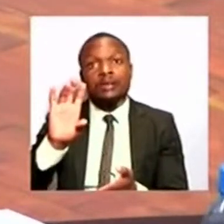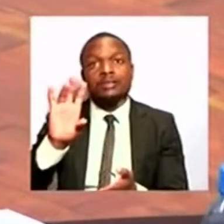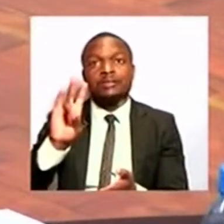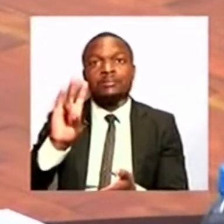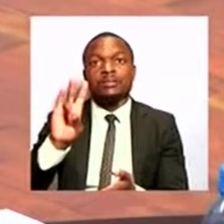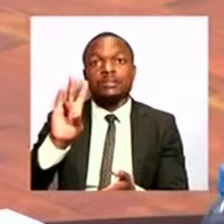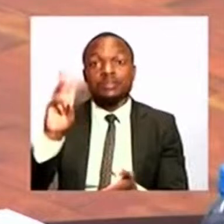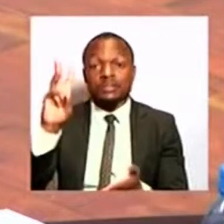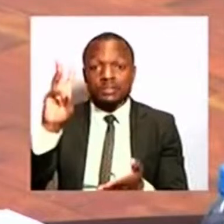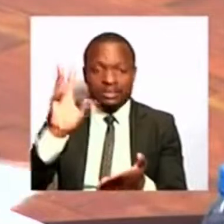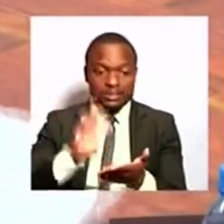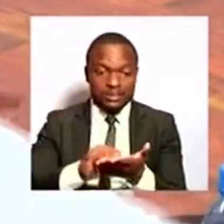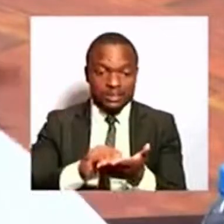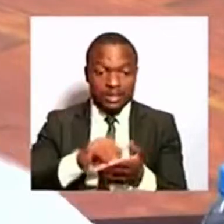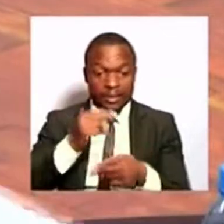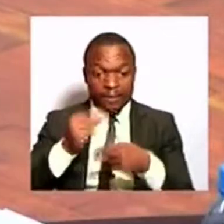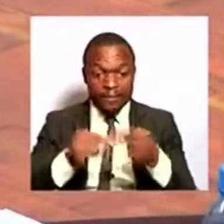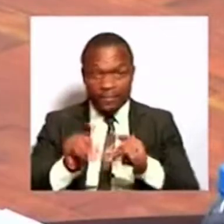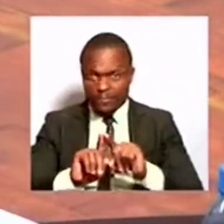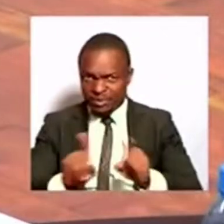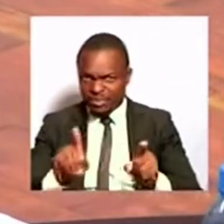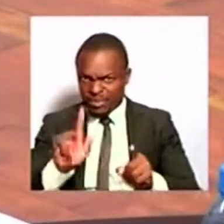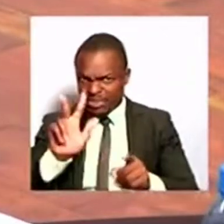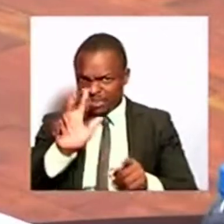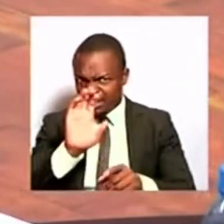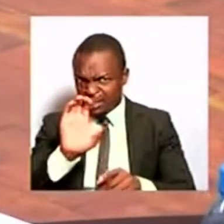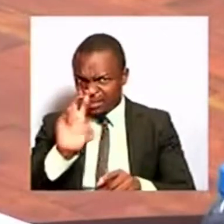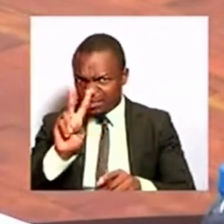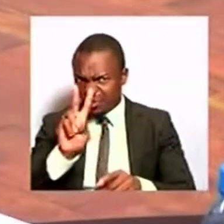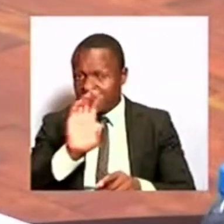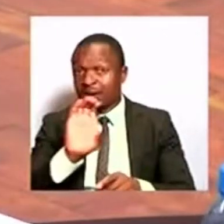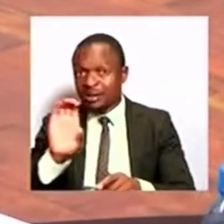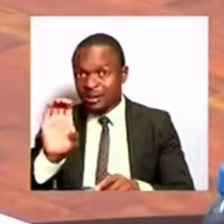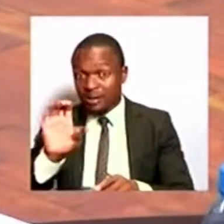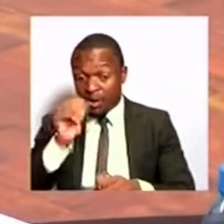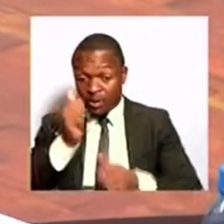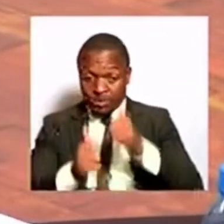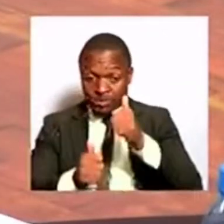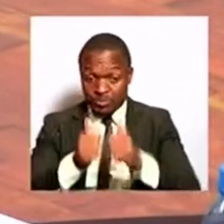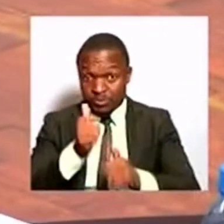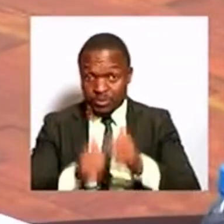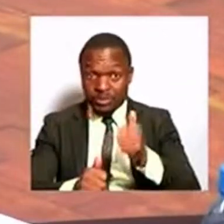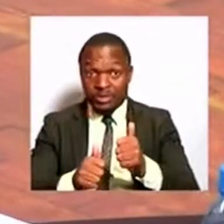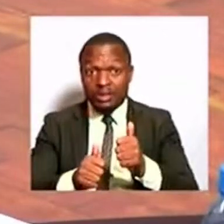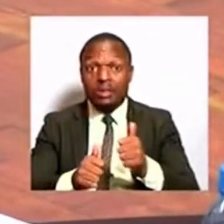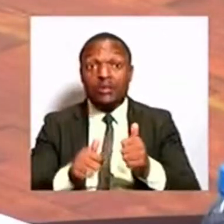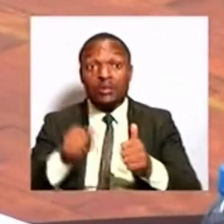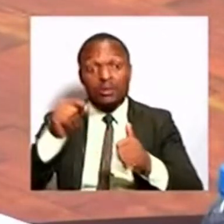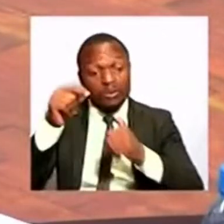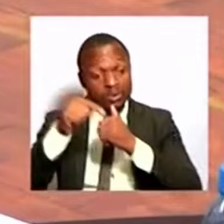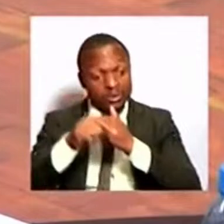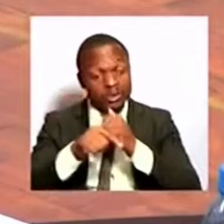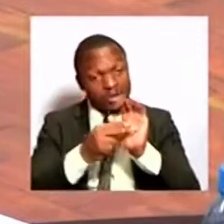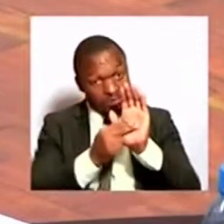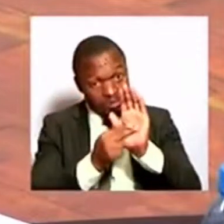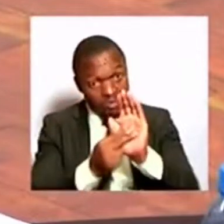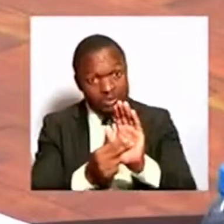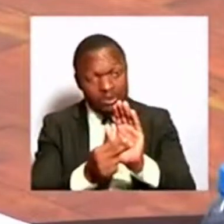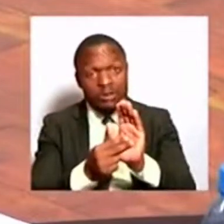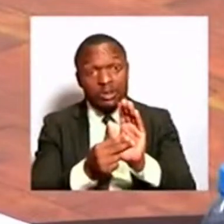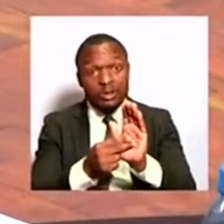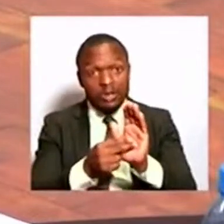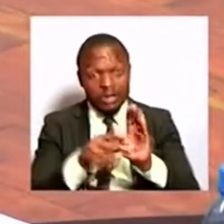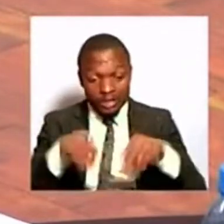2,676,000, meaning that the difference is about 200, which we have further indicated and shown exhibit, Mr.